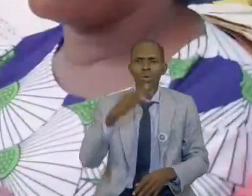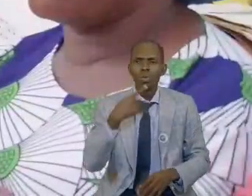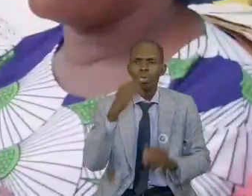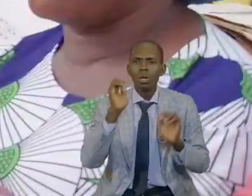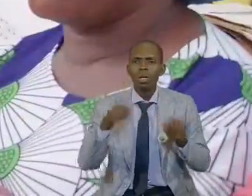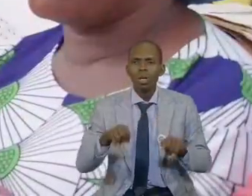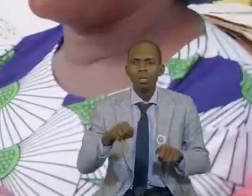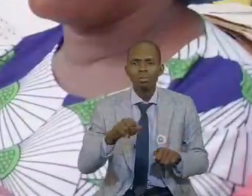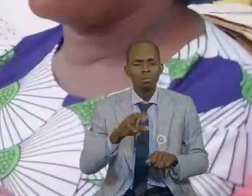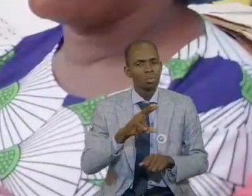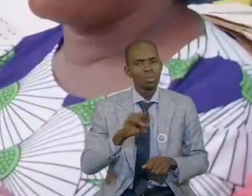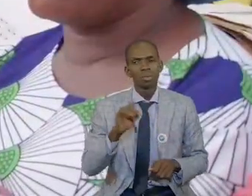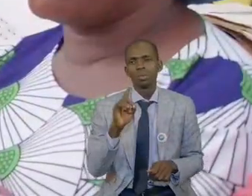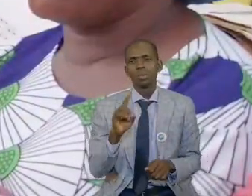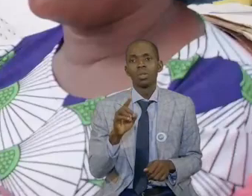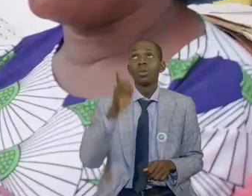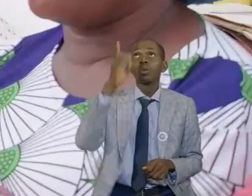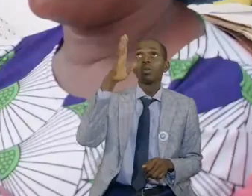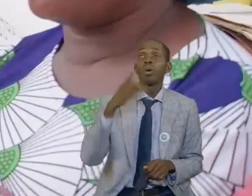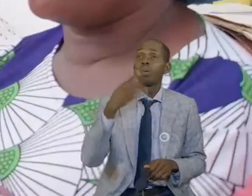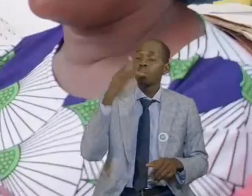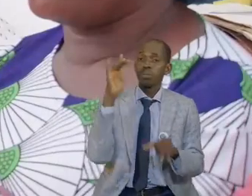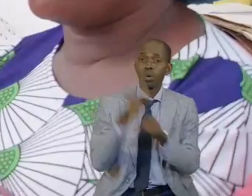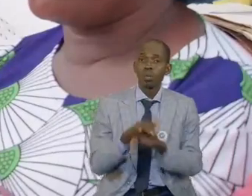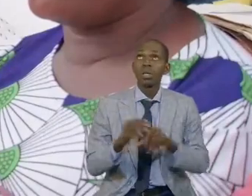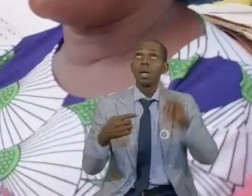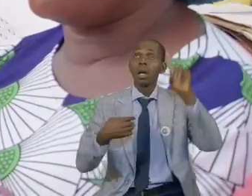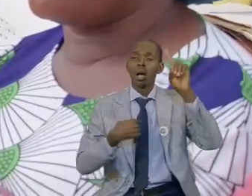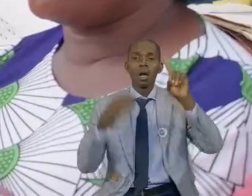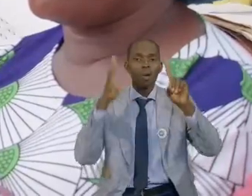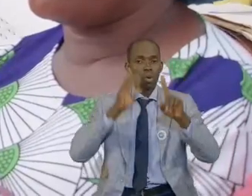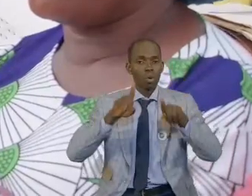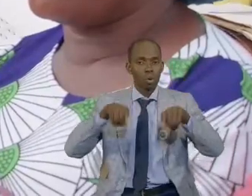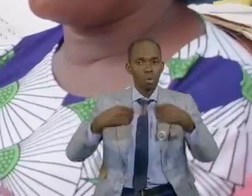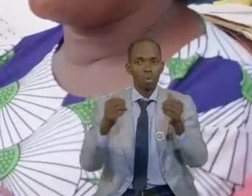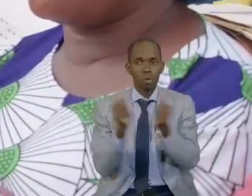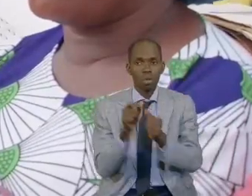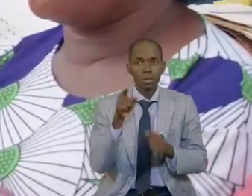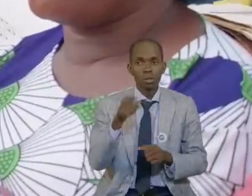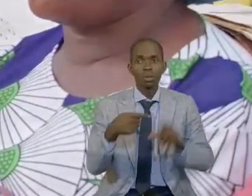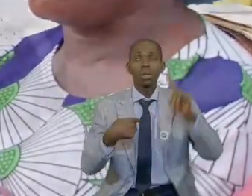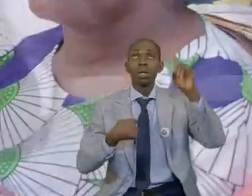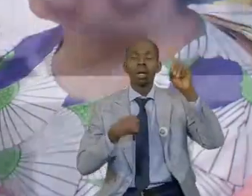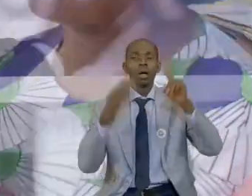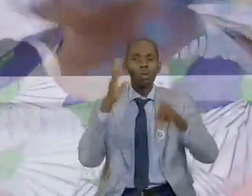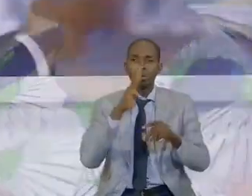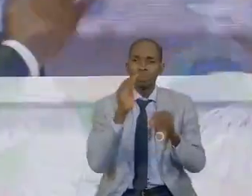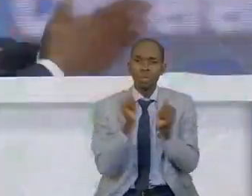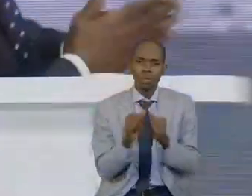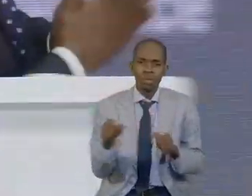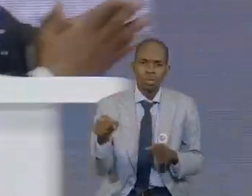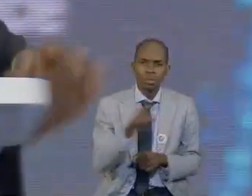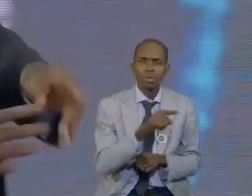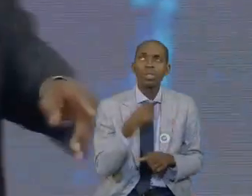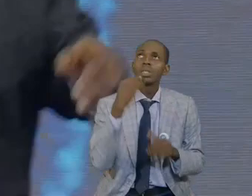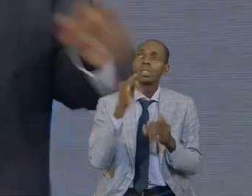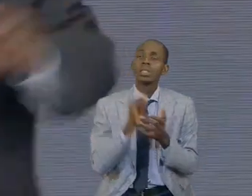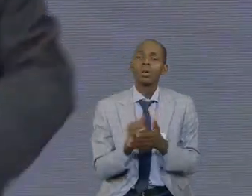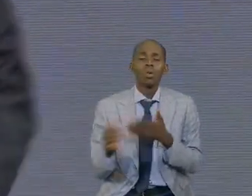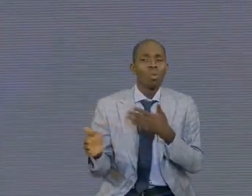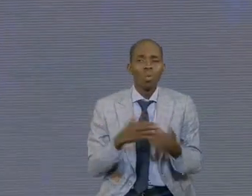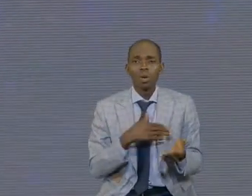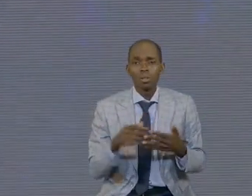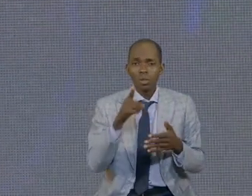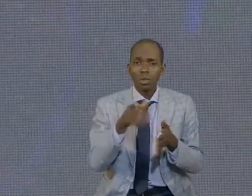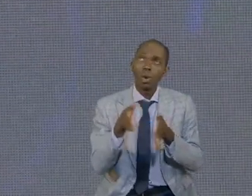God said, I will go with you. I will be with you. He says, whatever you ask, I